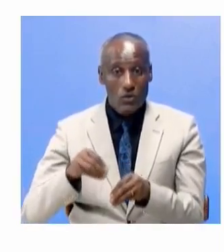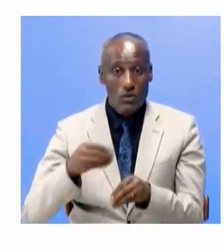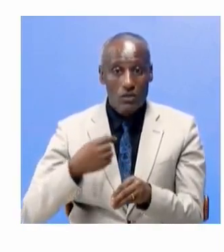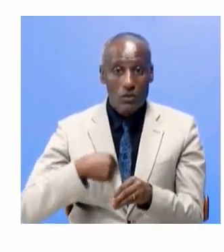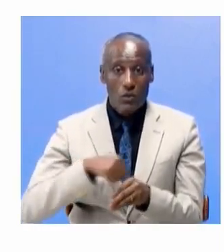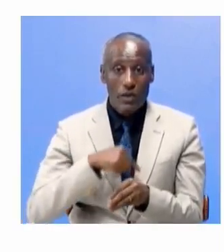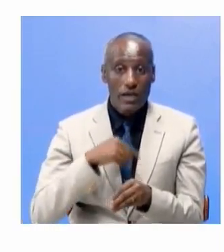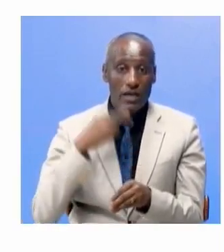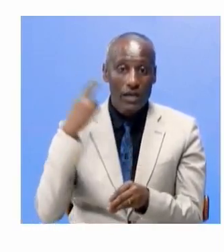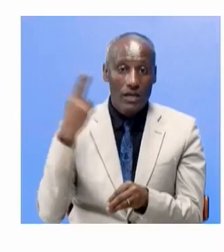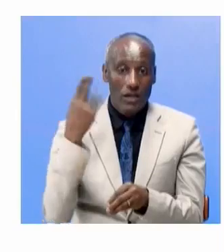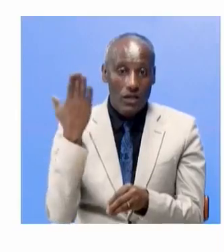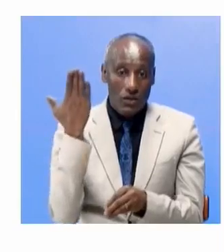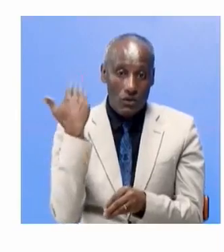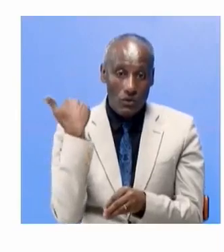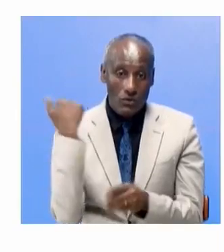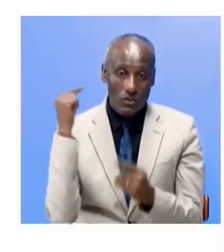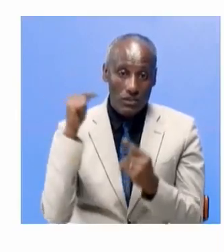used